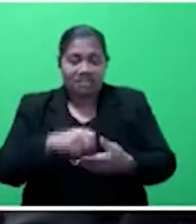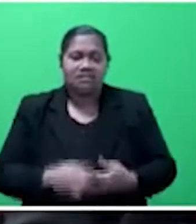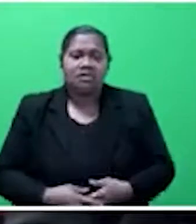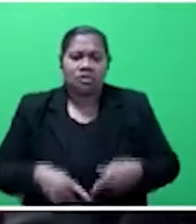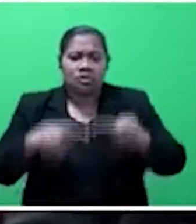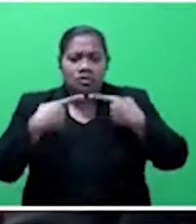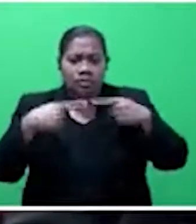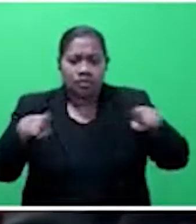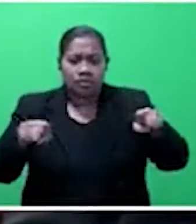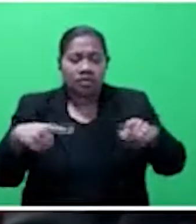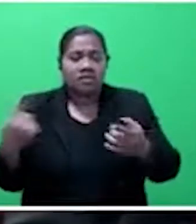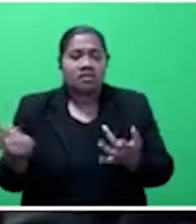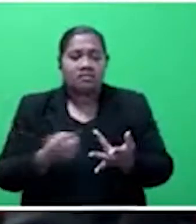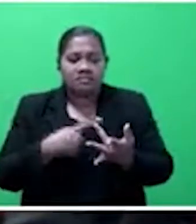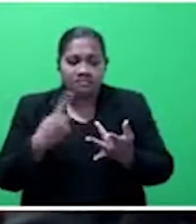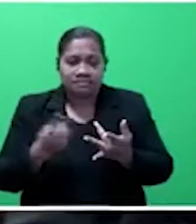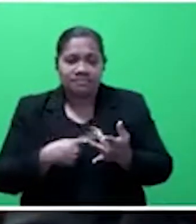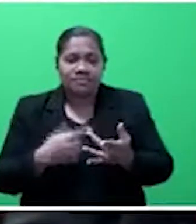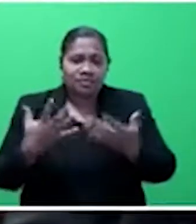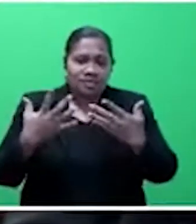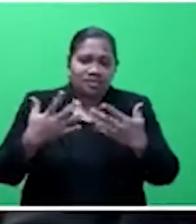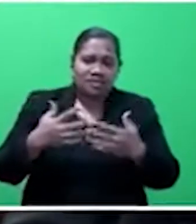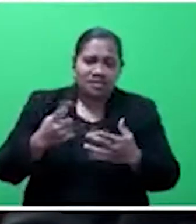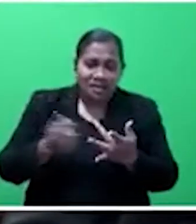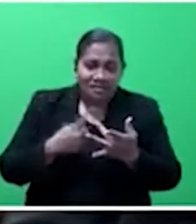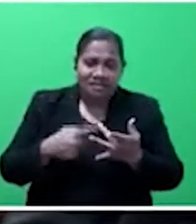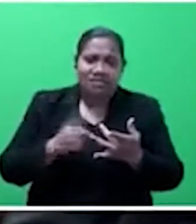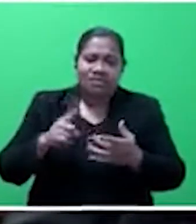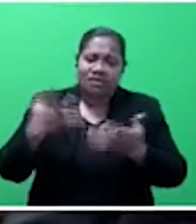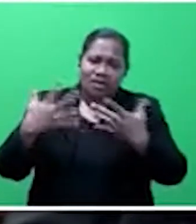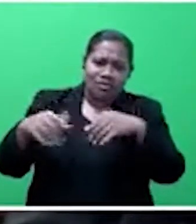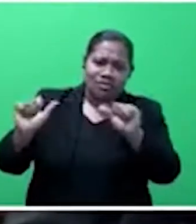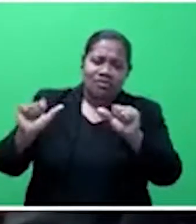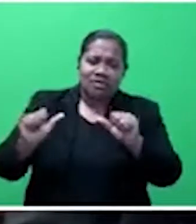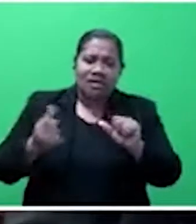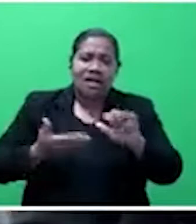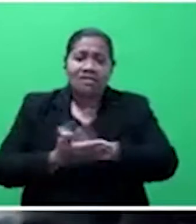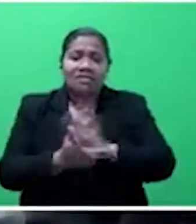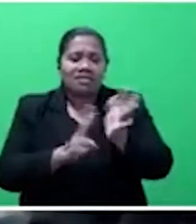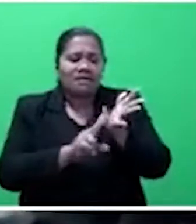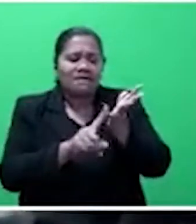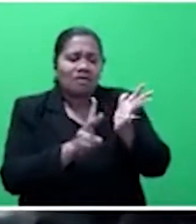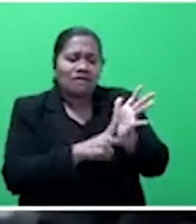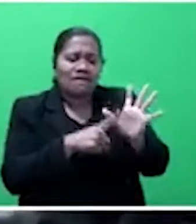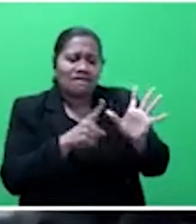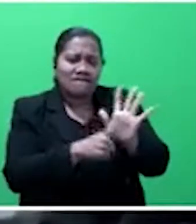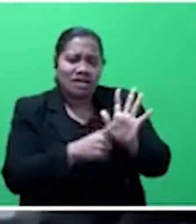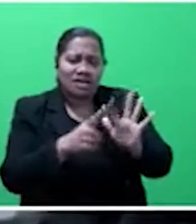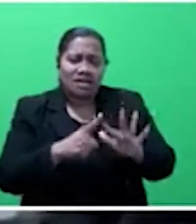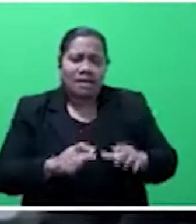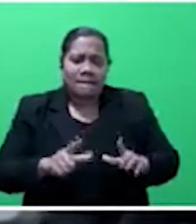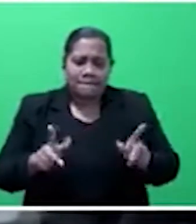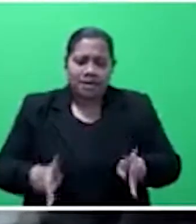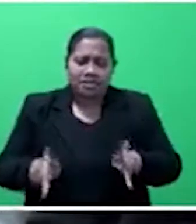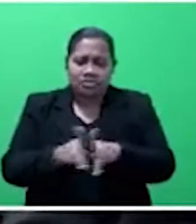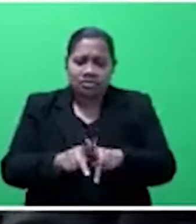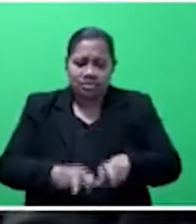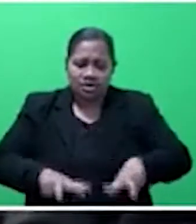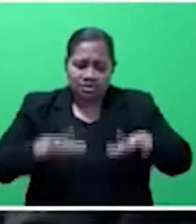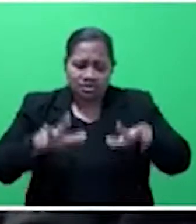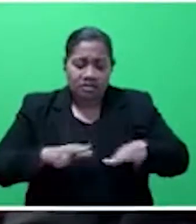that another milestone has been achieved under the Vu Valley Partnership, which was signed by the FijiFirst Government and the Australian